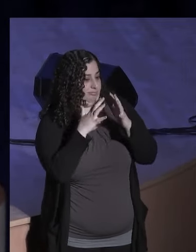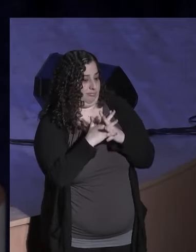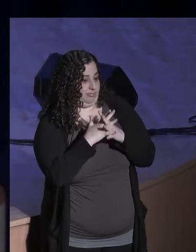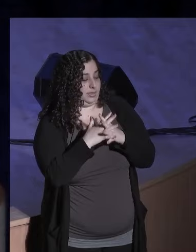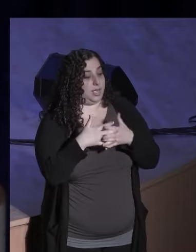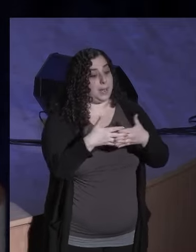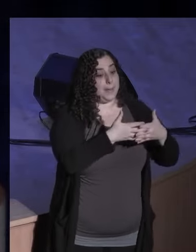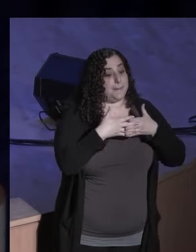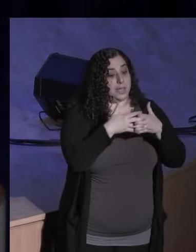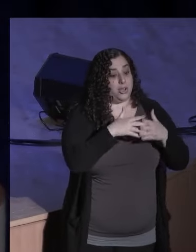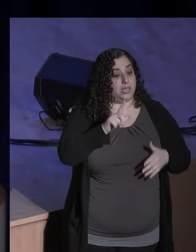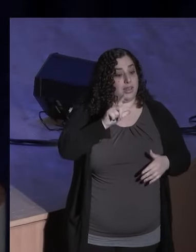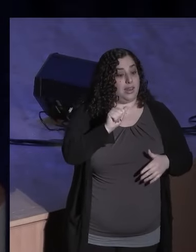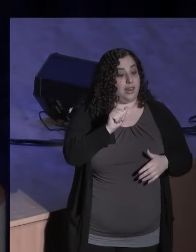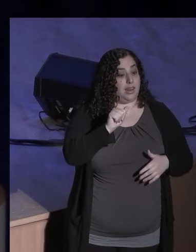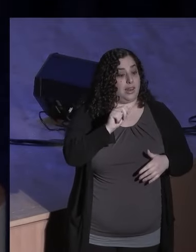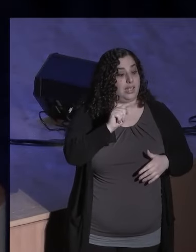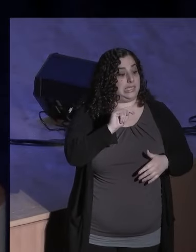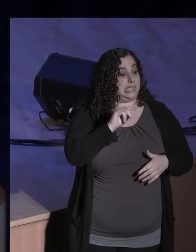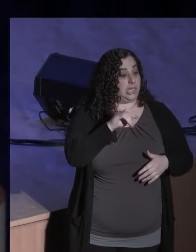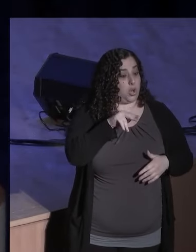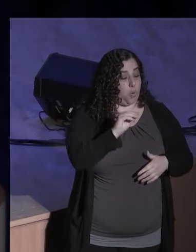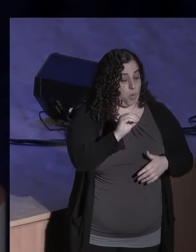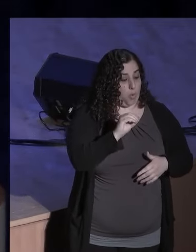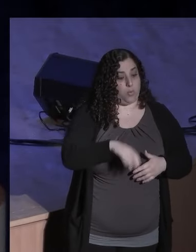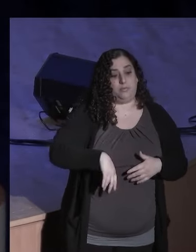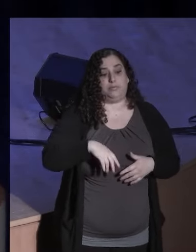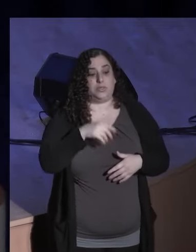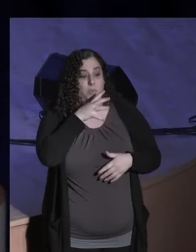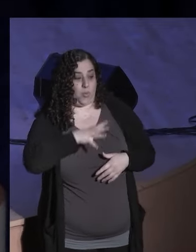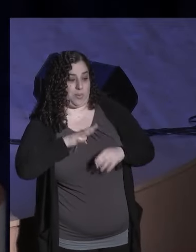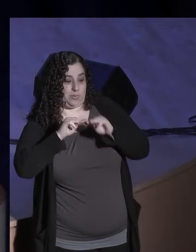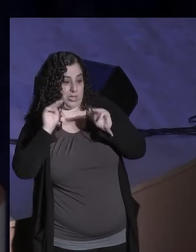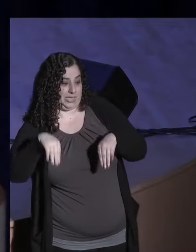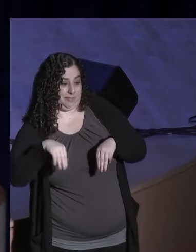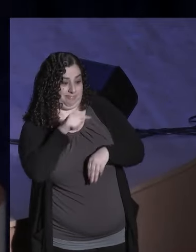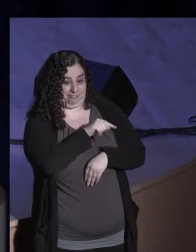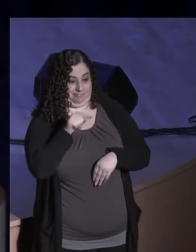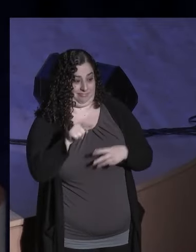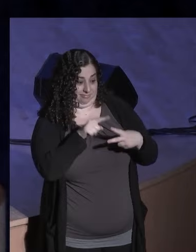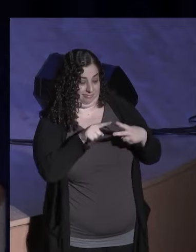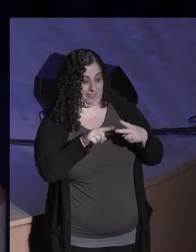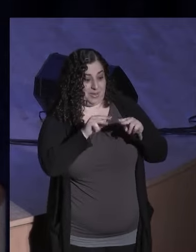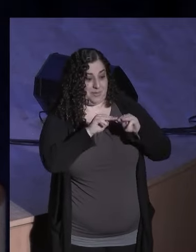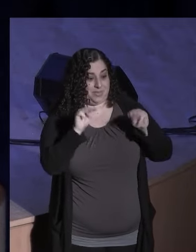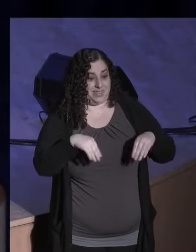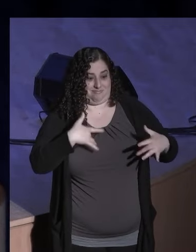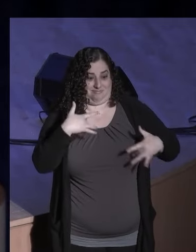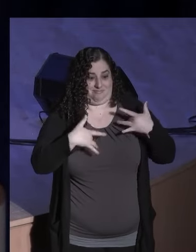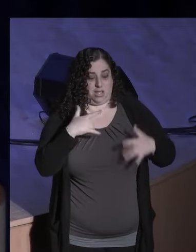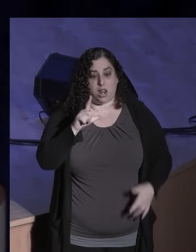the Smithsonian's National Museum of African American History and Culture. He has chronicled the creation of the museum in a